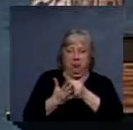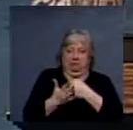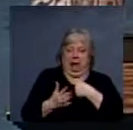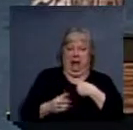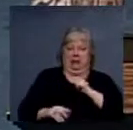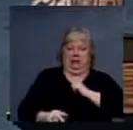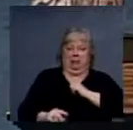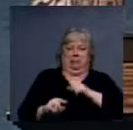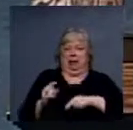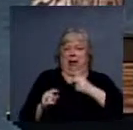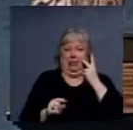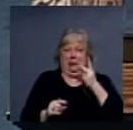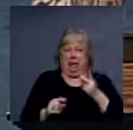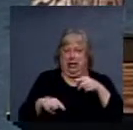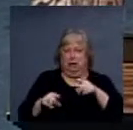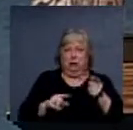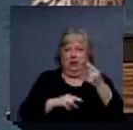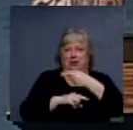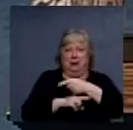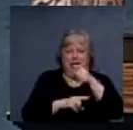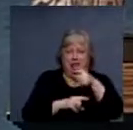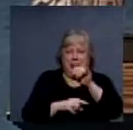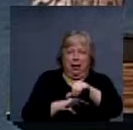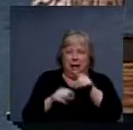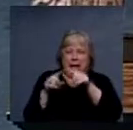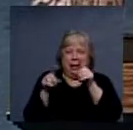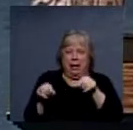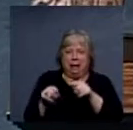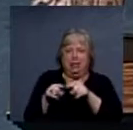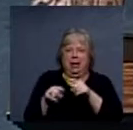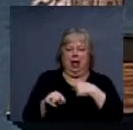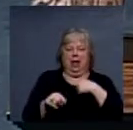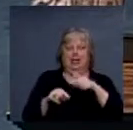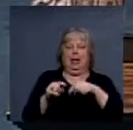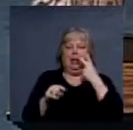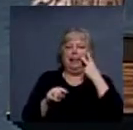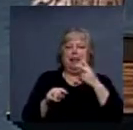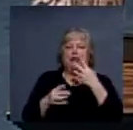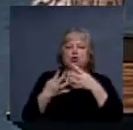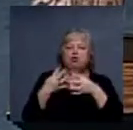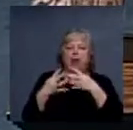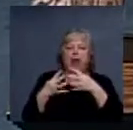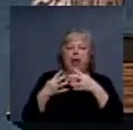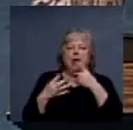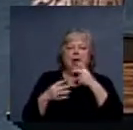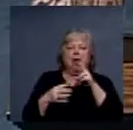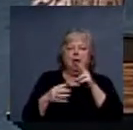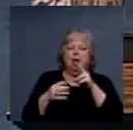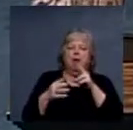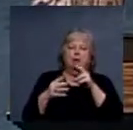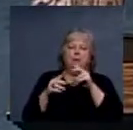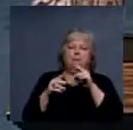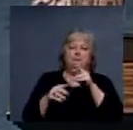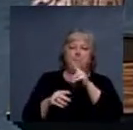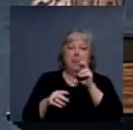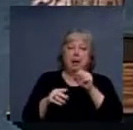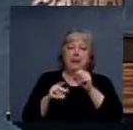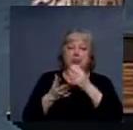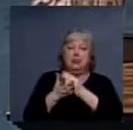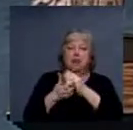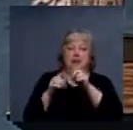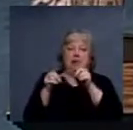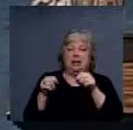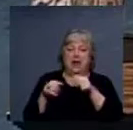bus stop sign in the daytime. I cannot see a gray bus stop sign at night. Pay raise,